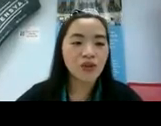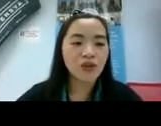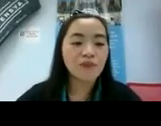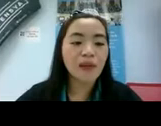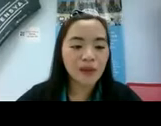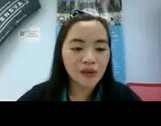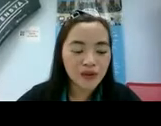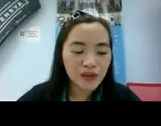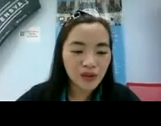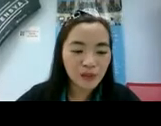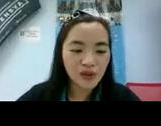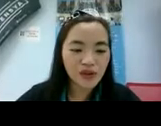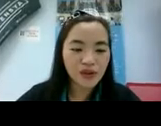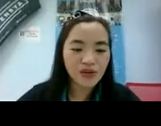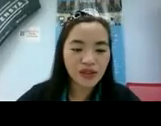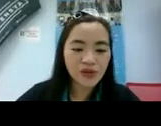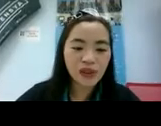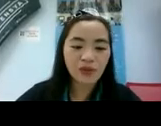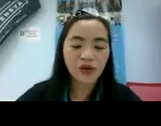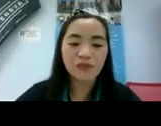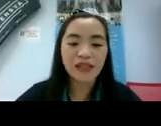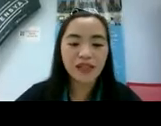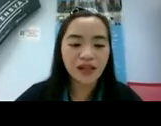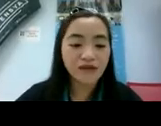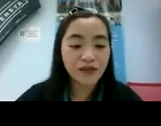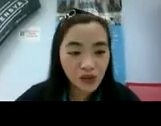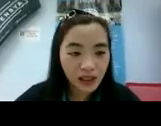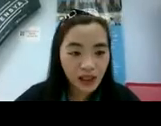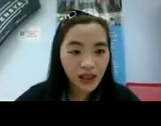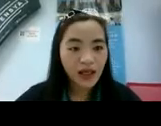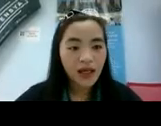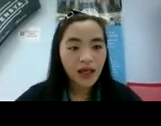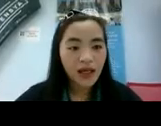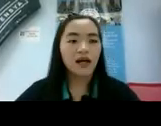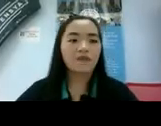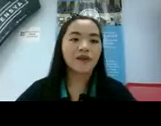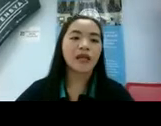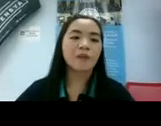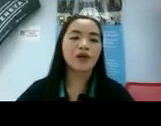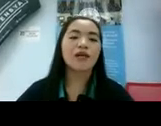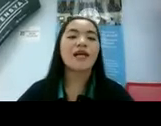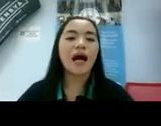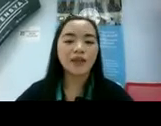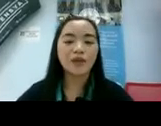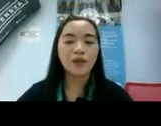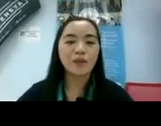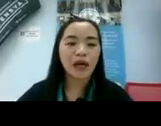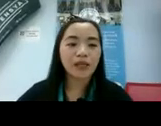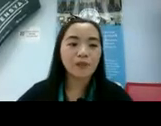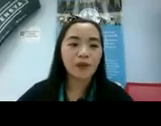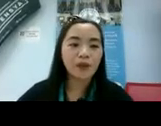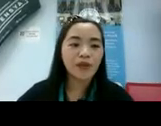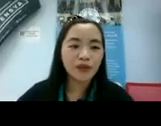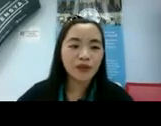topics na ito yung papanoorin nyo po. So this will all be done virtually. Kaya po, lahat po